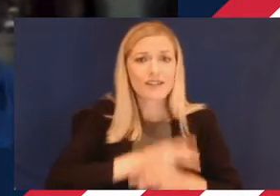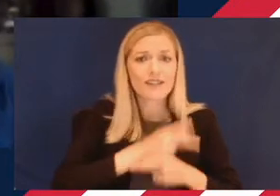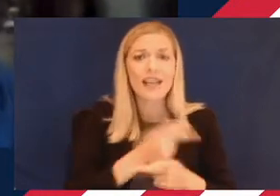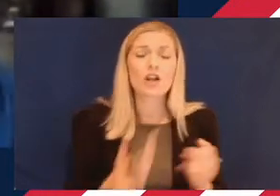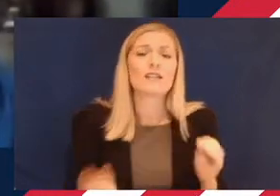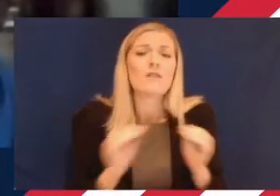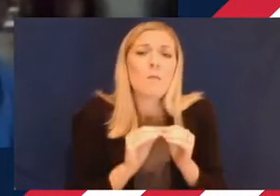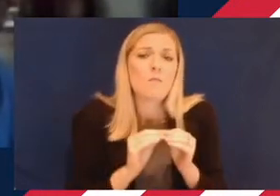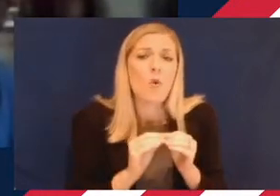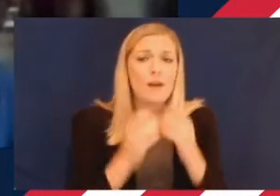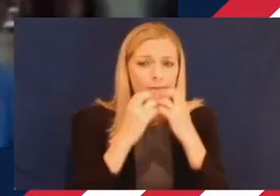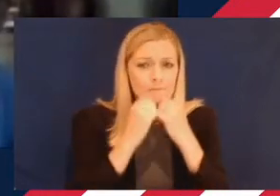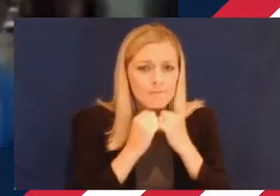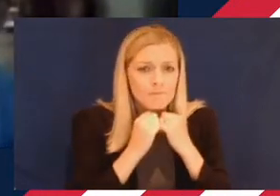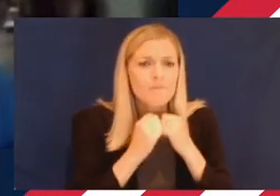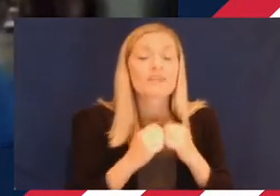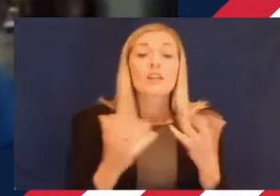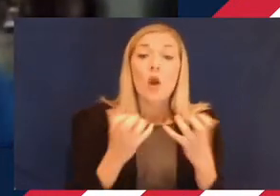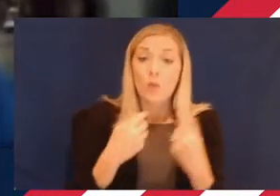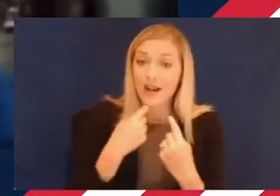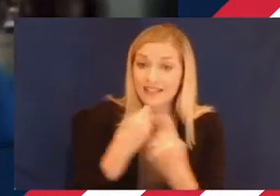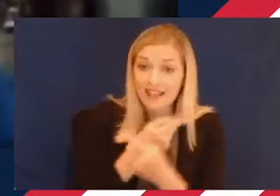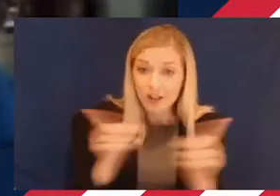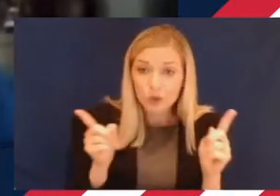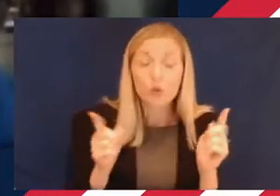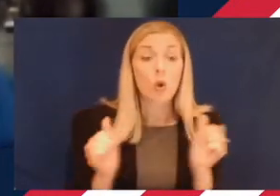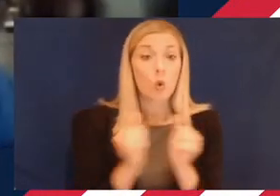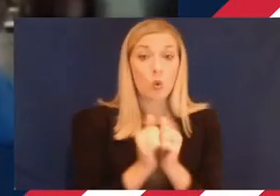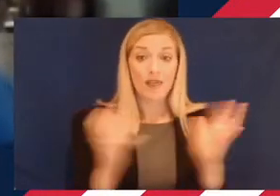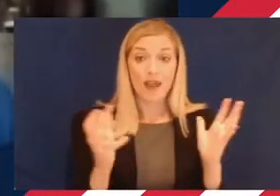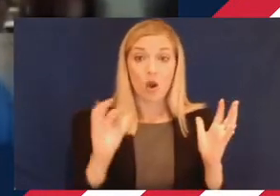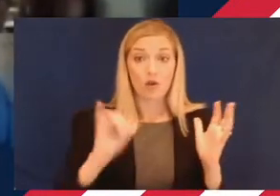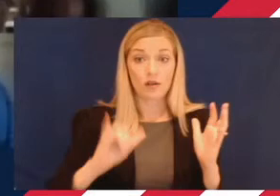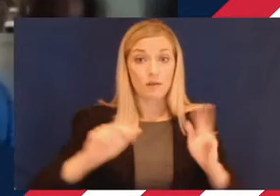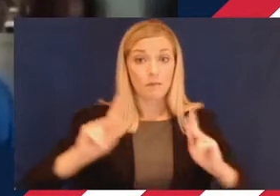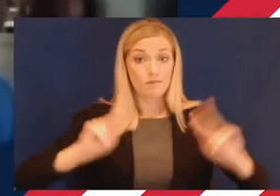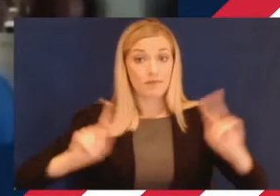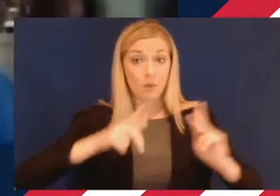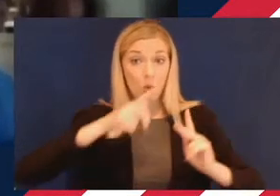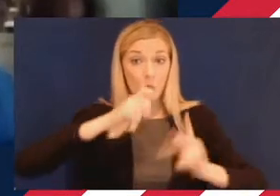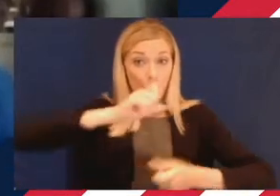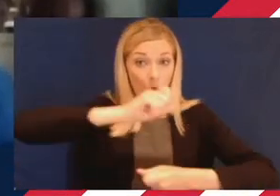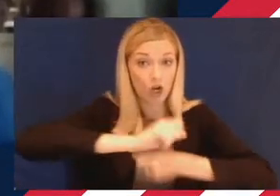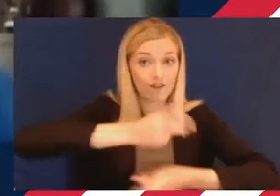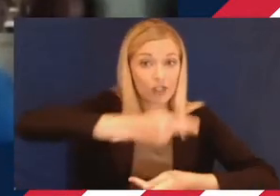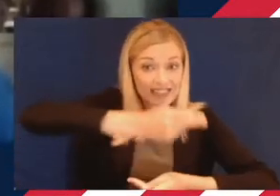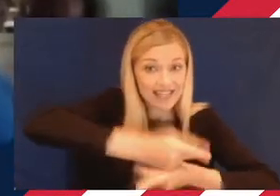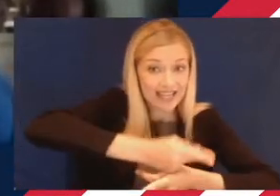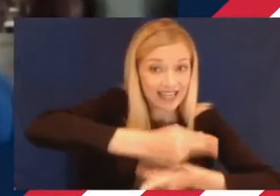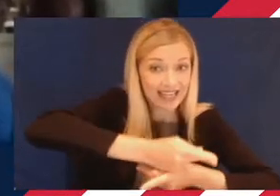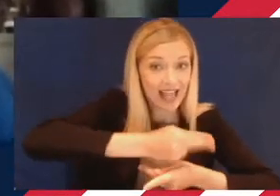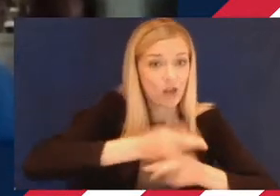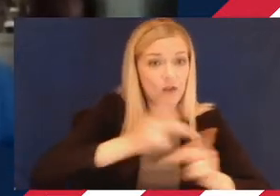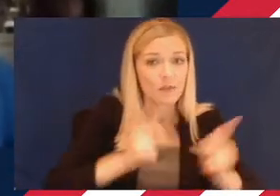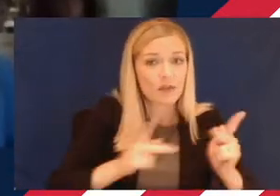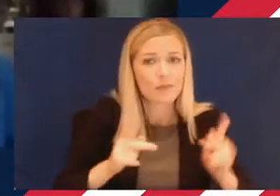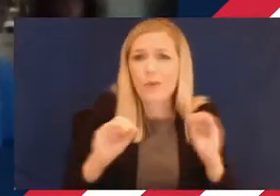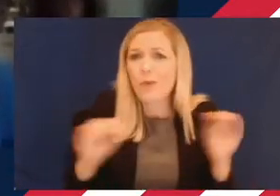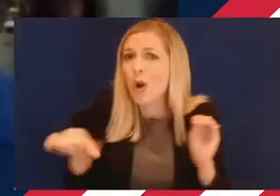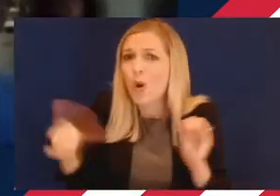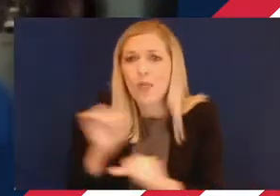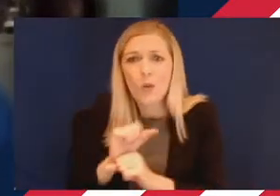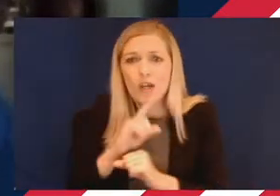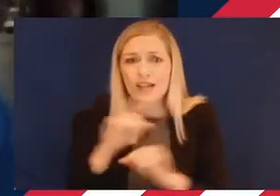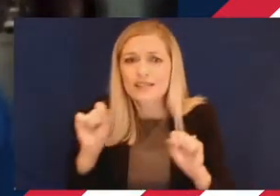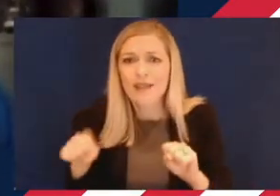the committee. Without care work, no other work is possible. Just about every American worker